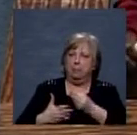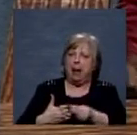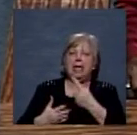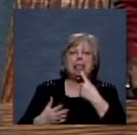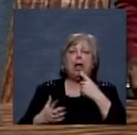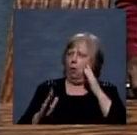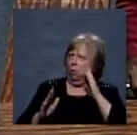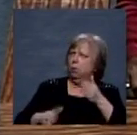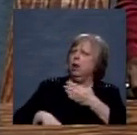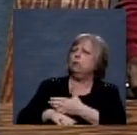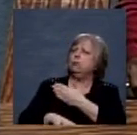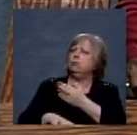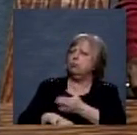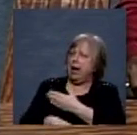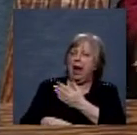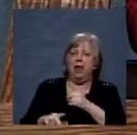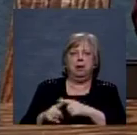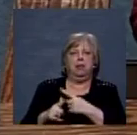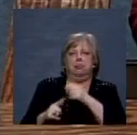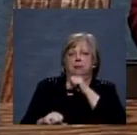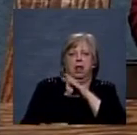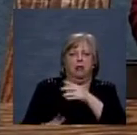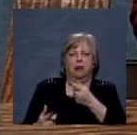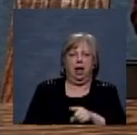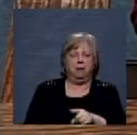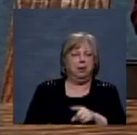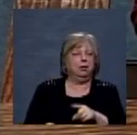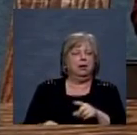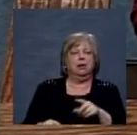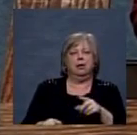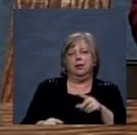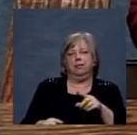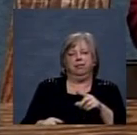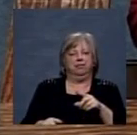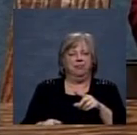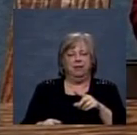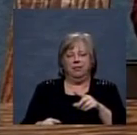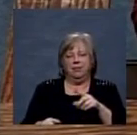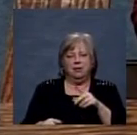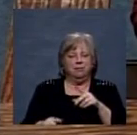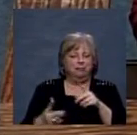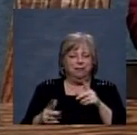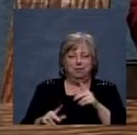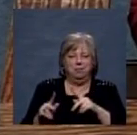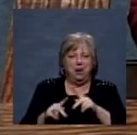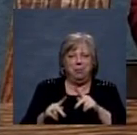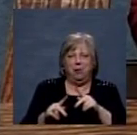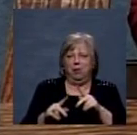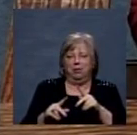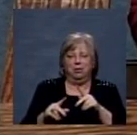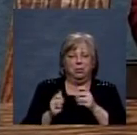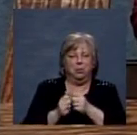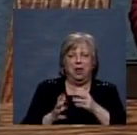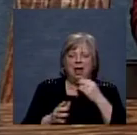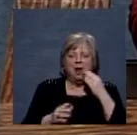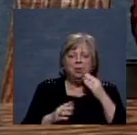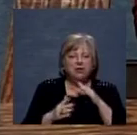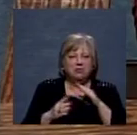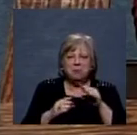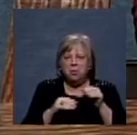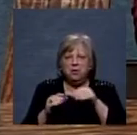do nothing. And transits have moved into the house, and my husband and I have even cleaned up the yard where there was